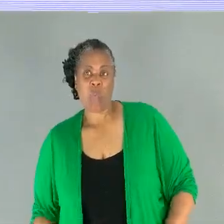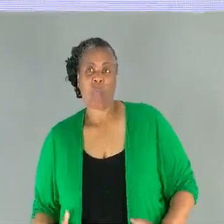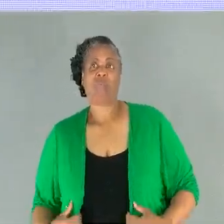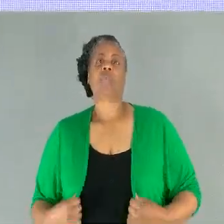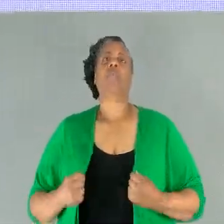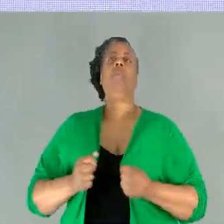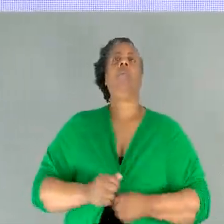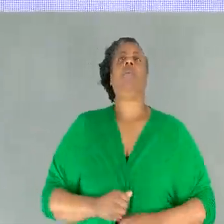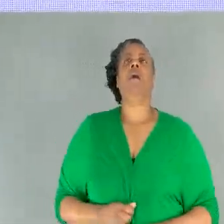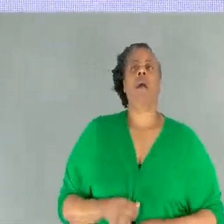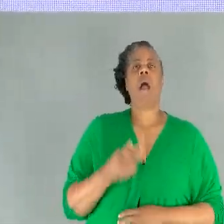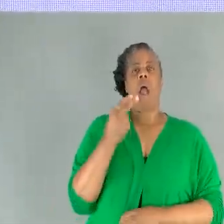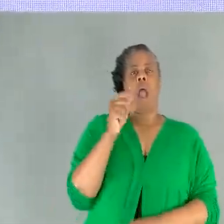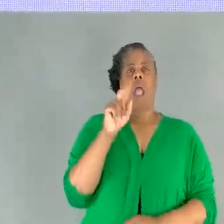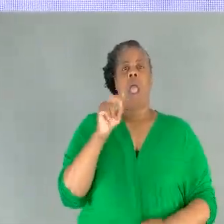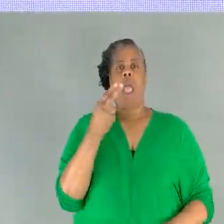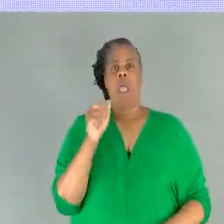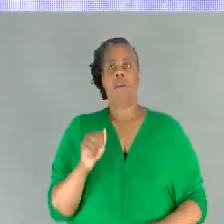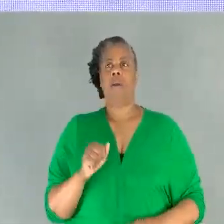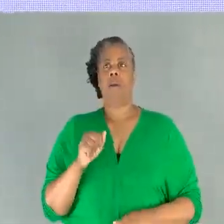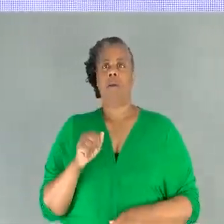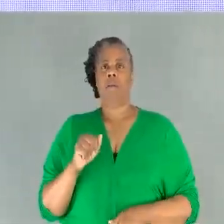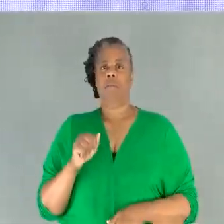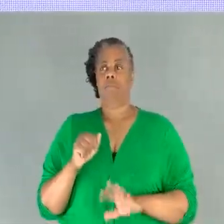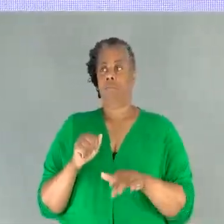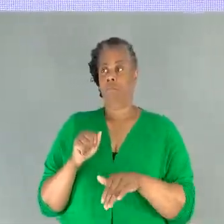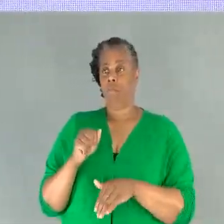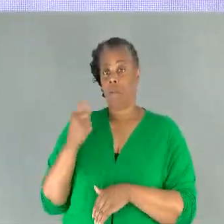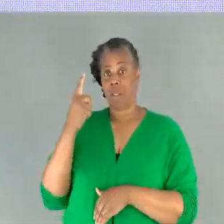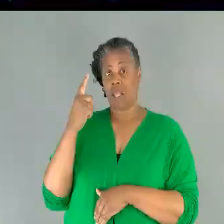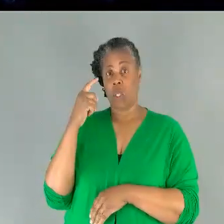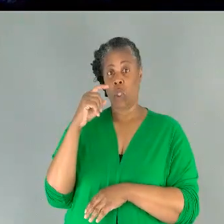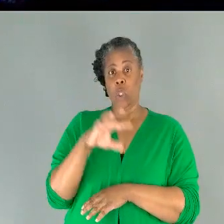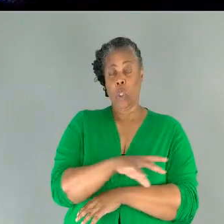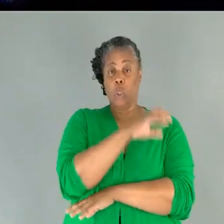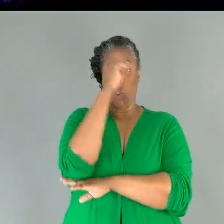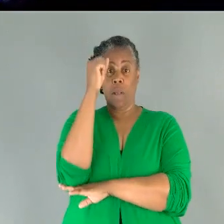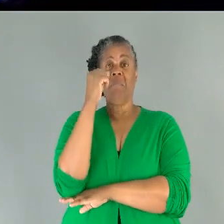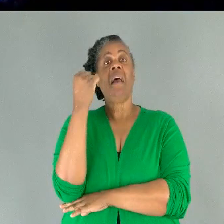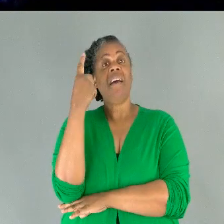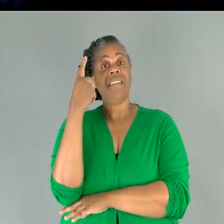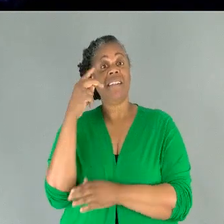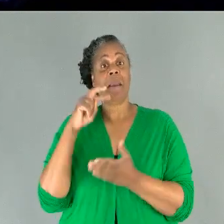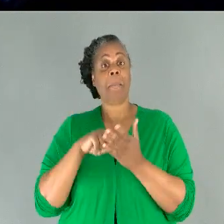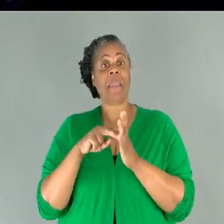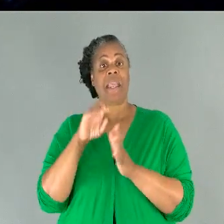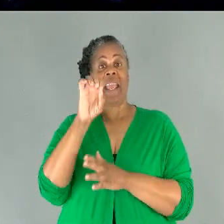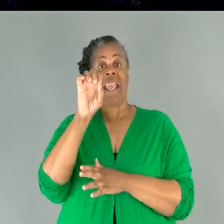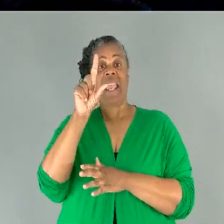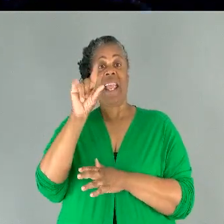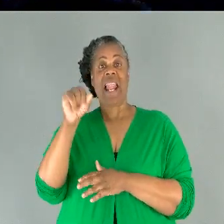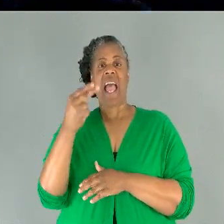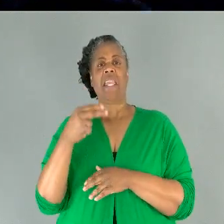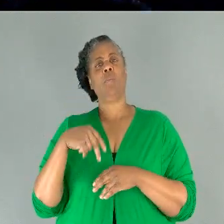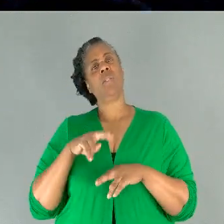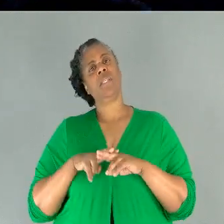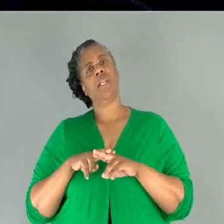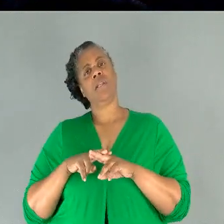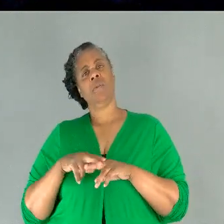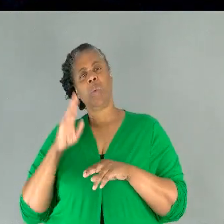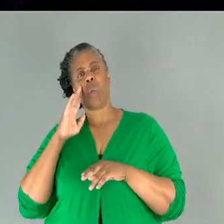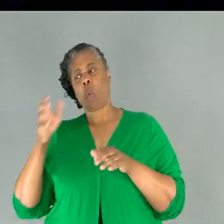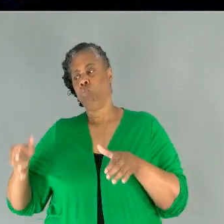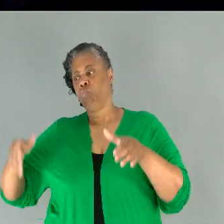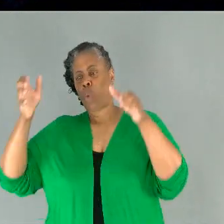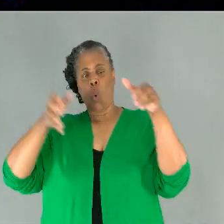Hannah, Bishop, stood up. Now Eli, the priest, was sitting on a chair by the doorpost